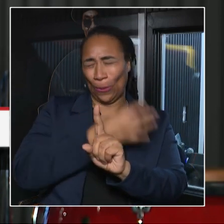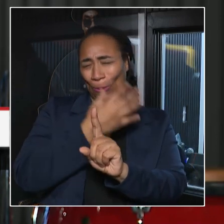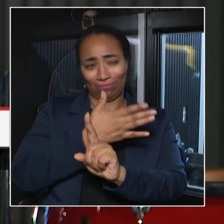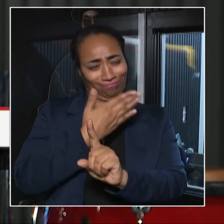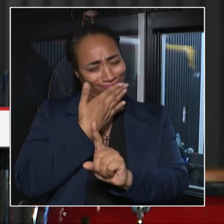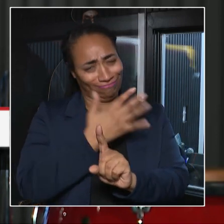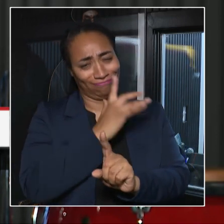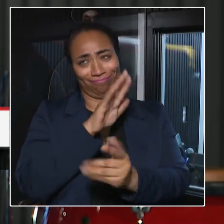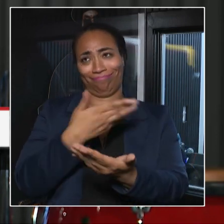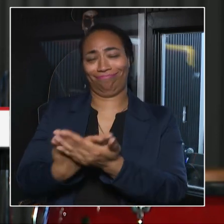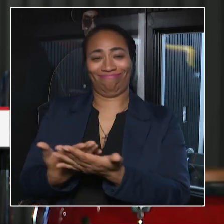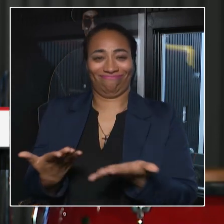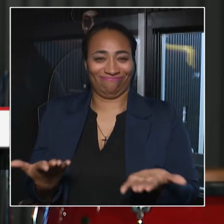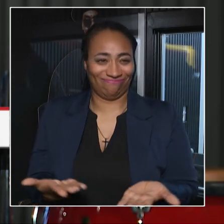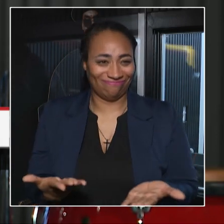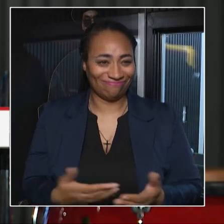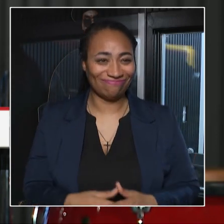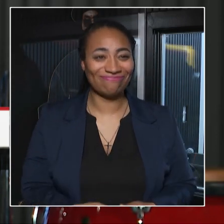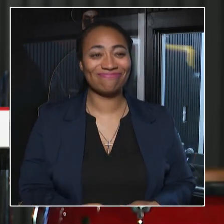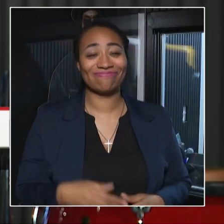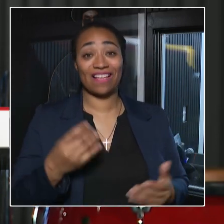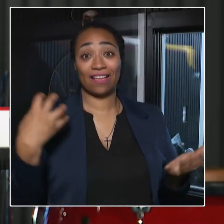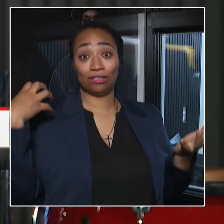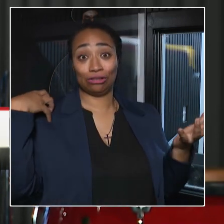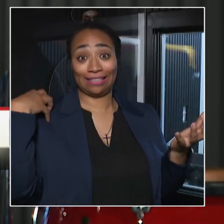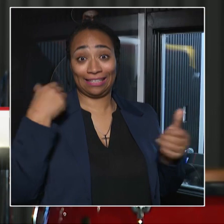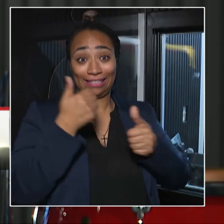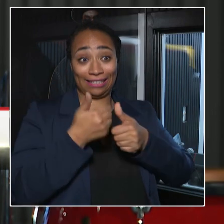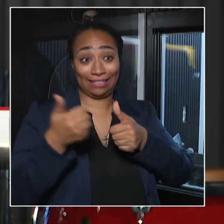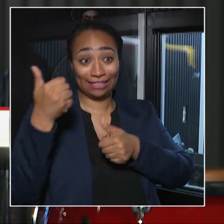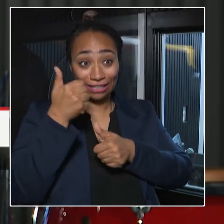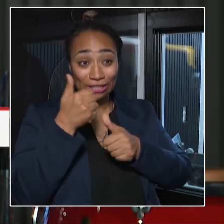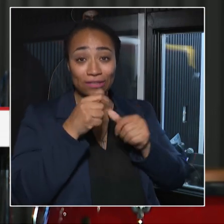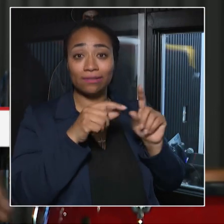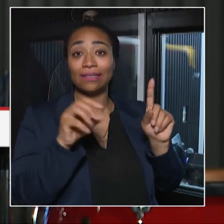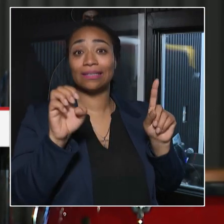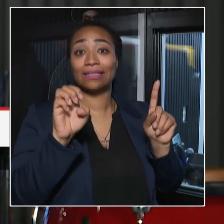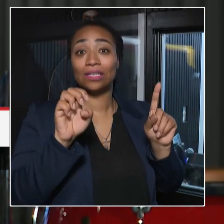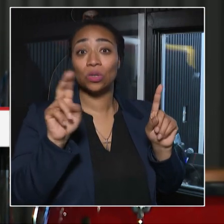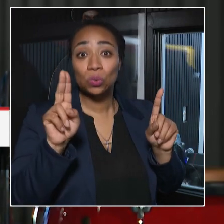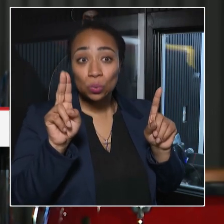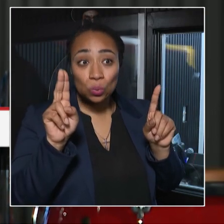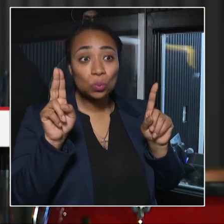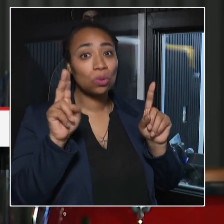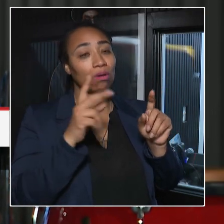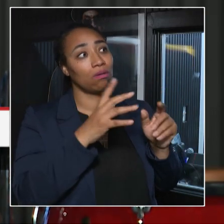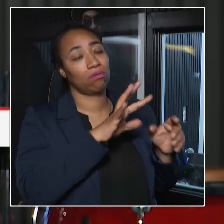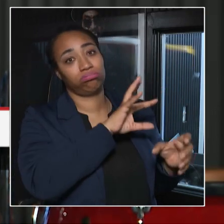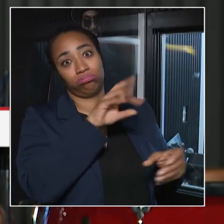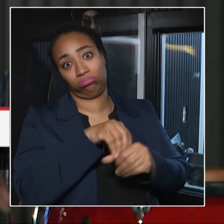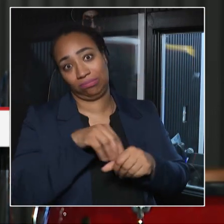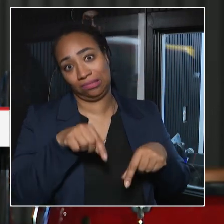been somebody who helped with EU, manage EU. I mean, we got so many great people who help.